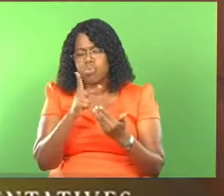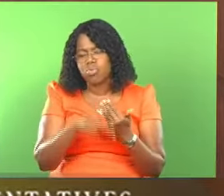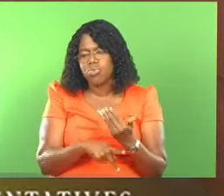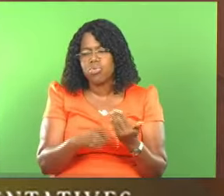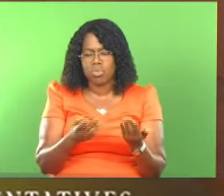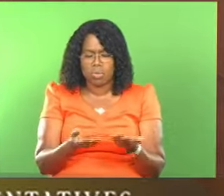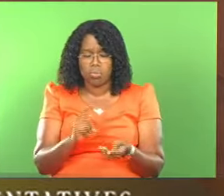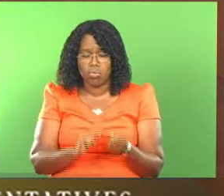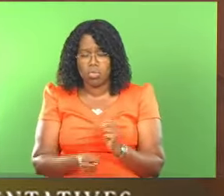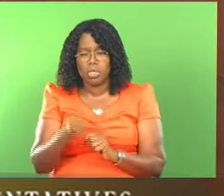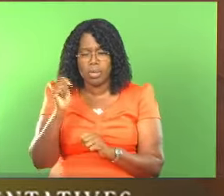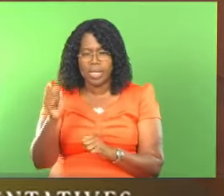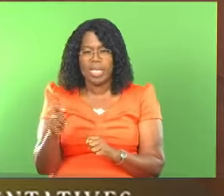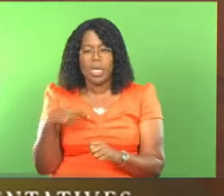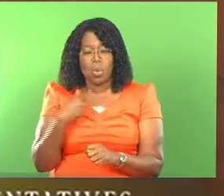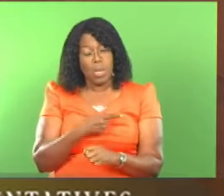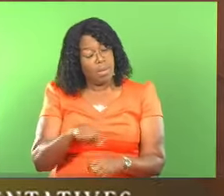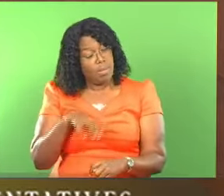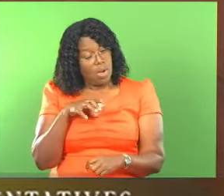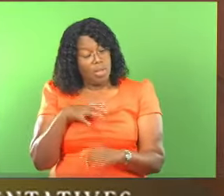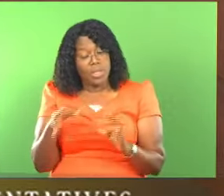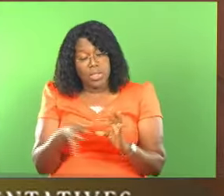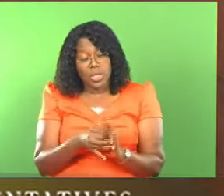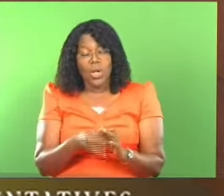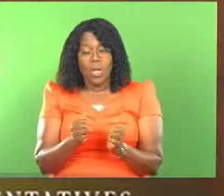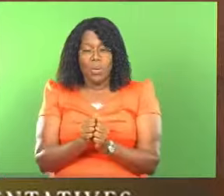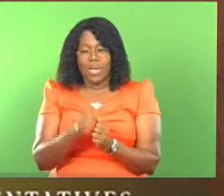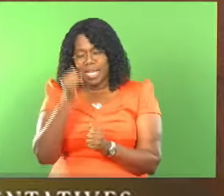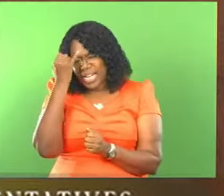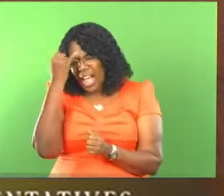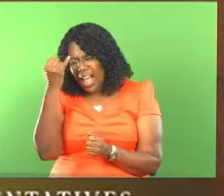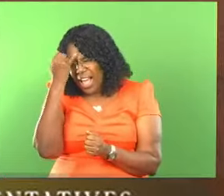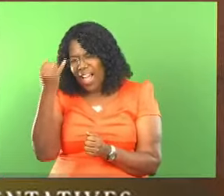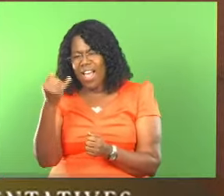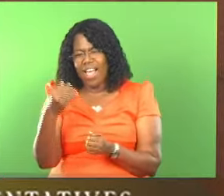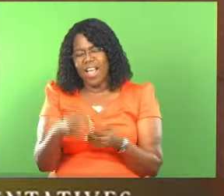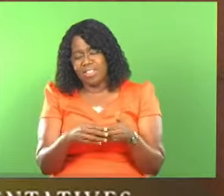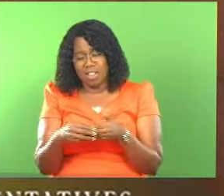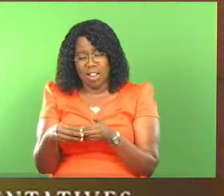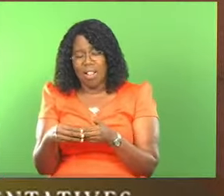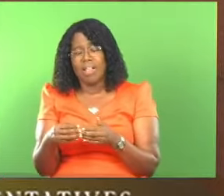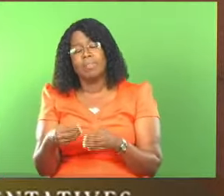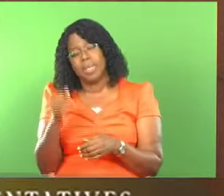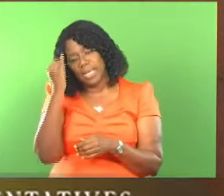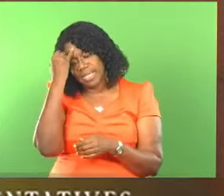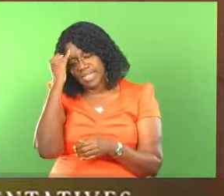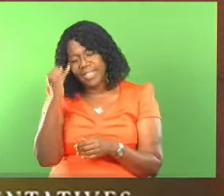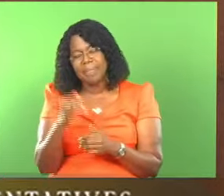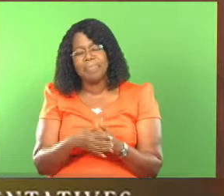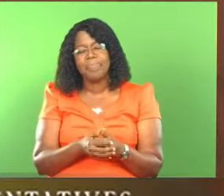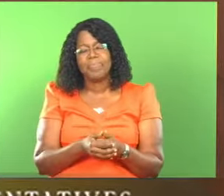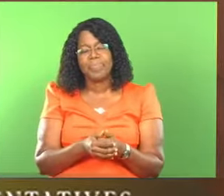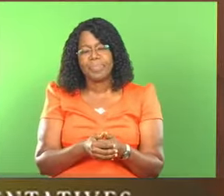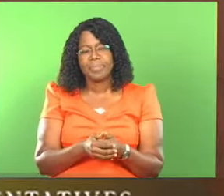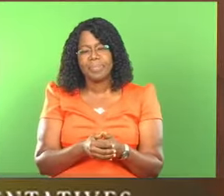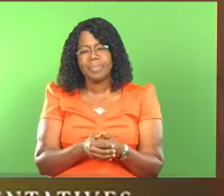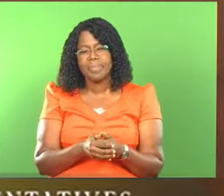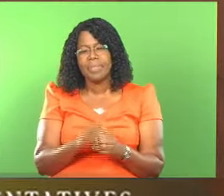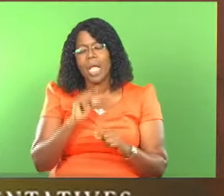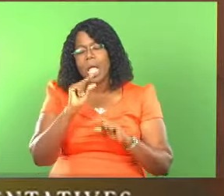join India-led initiatives such as the Global Biofuels Alliance,